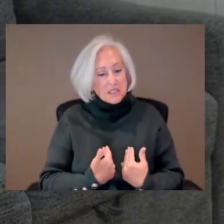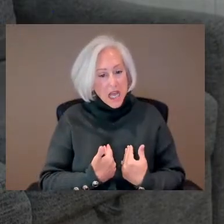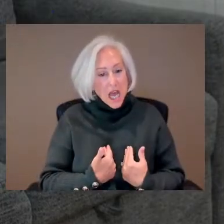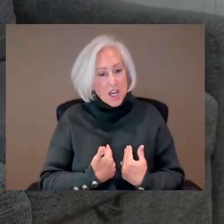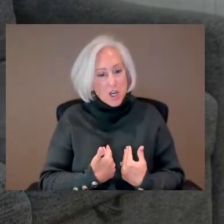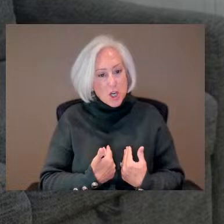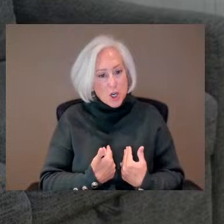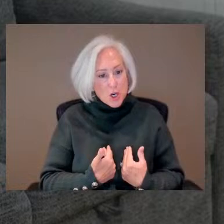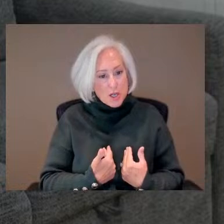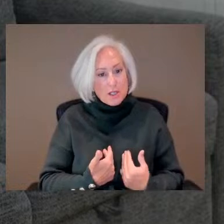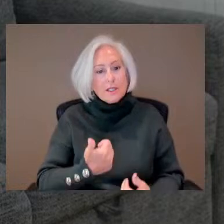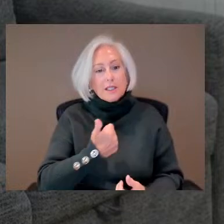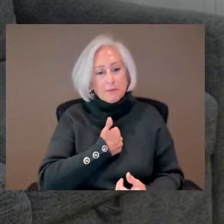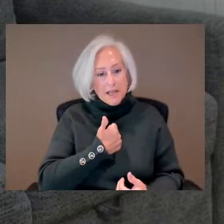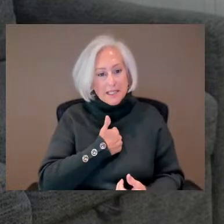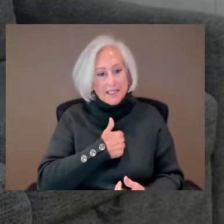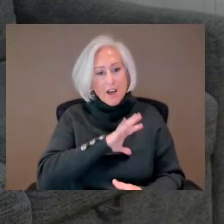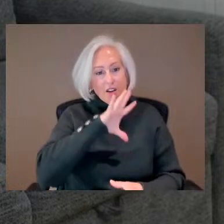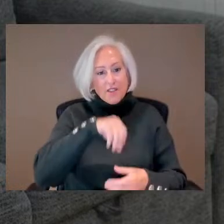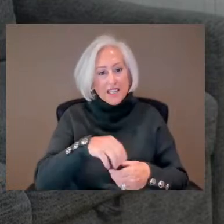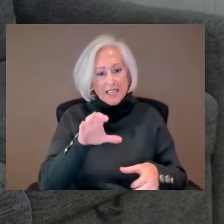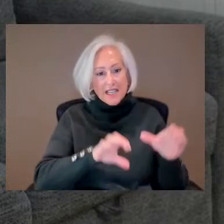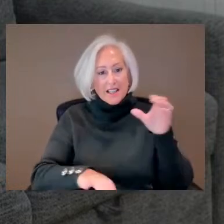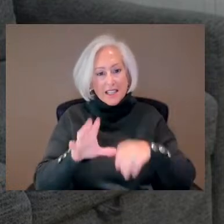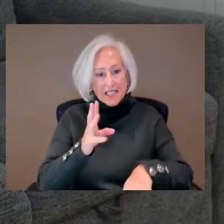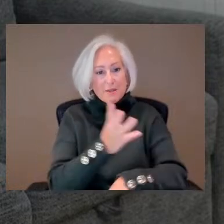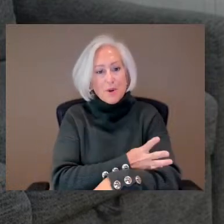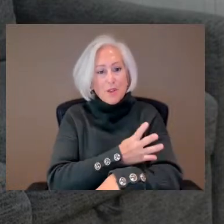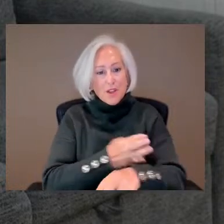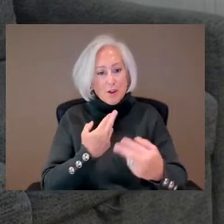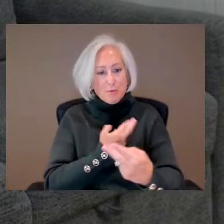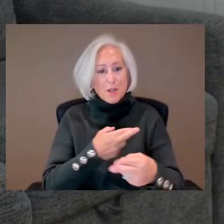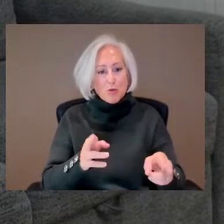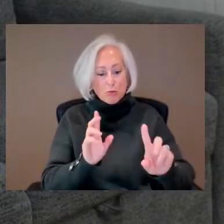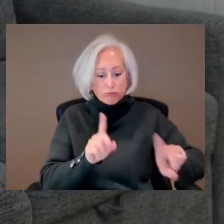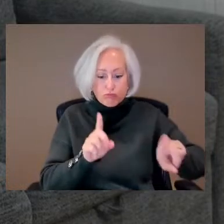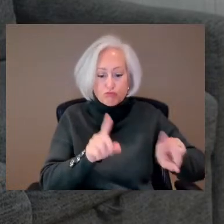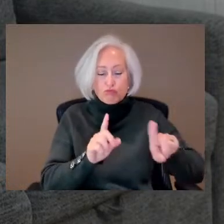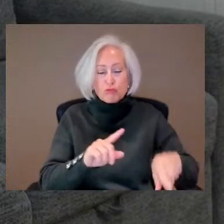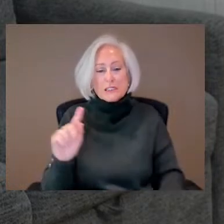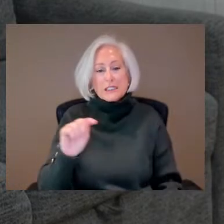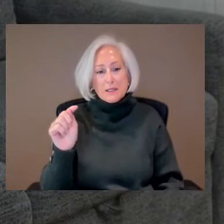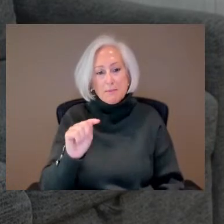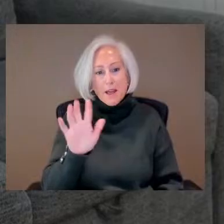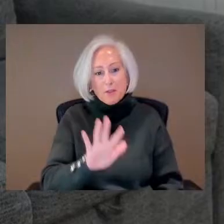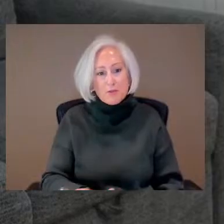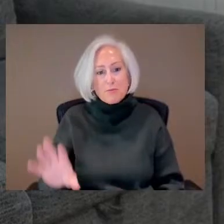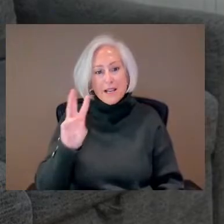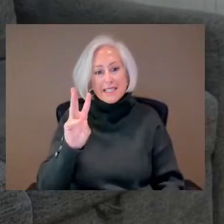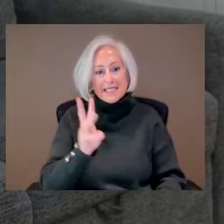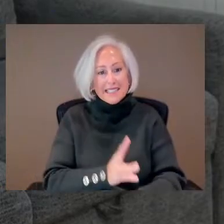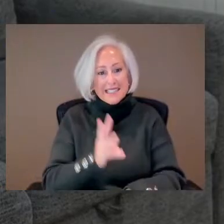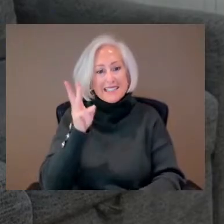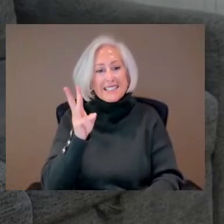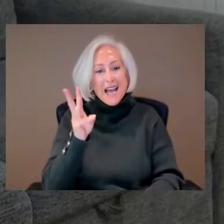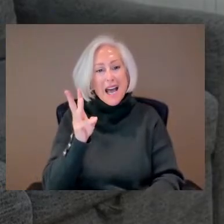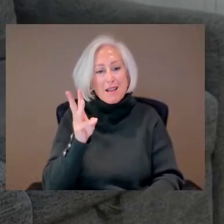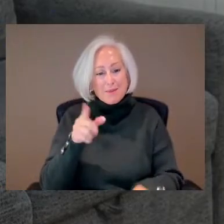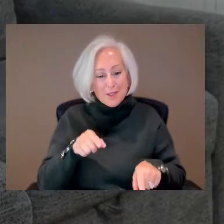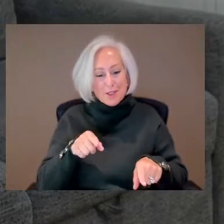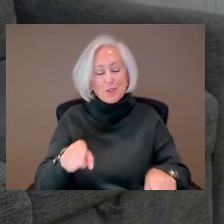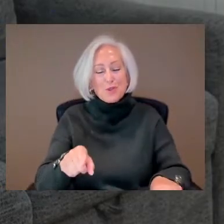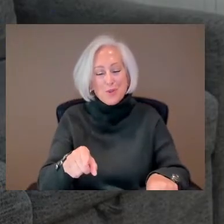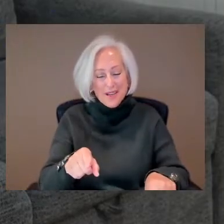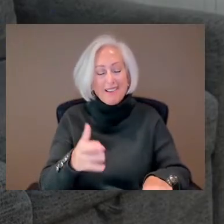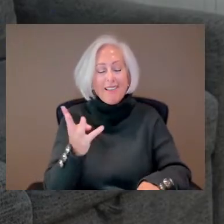chemo room who went to the bathroom about 6 times during my infusion. But for the